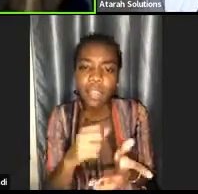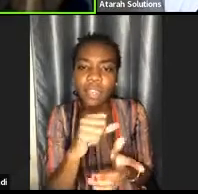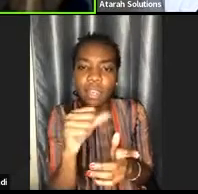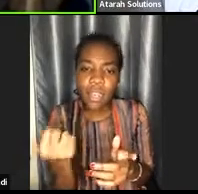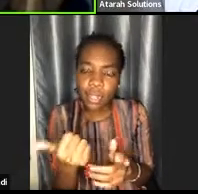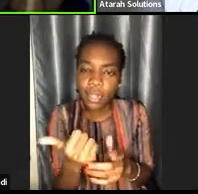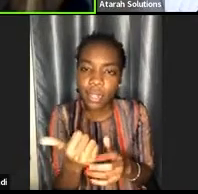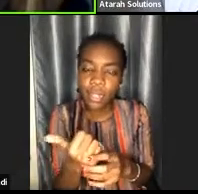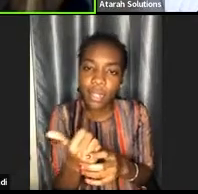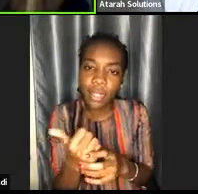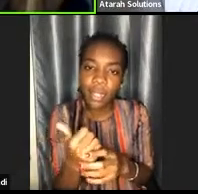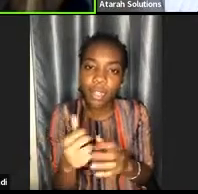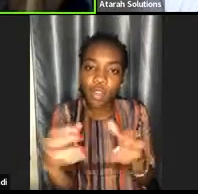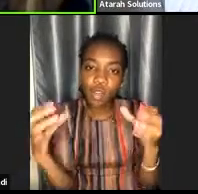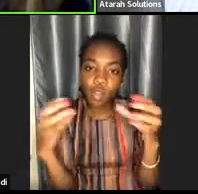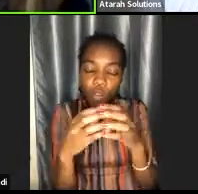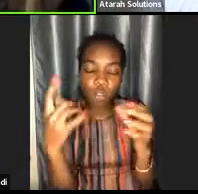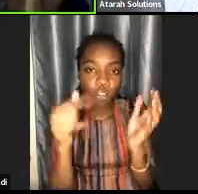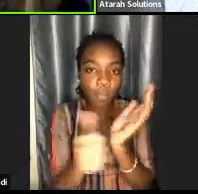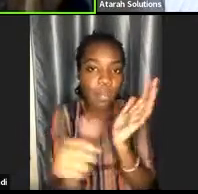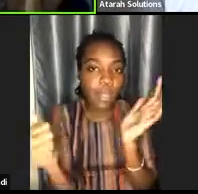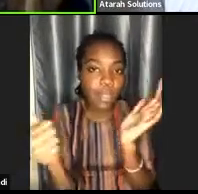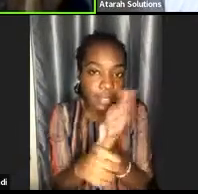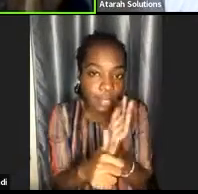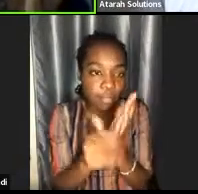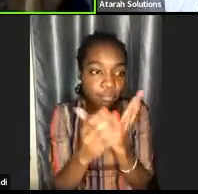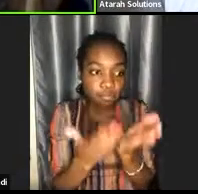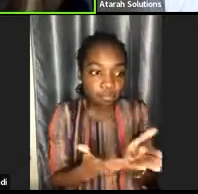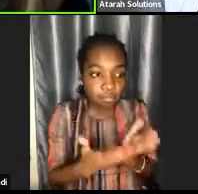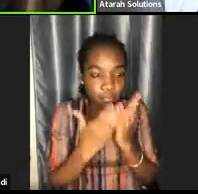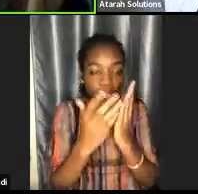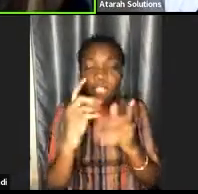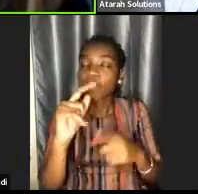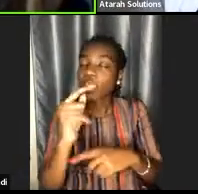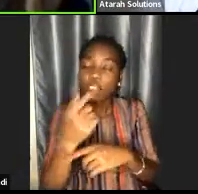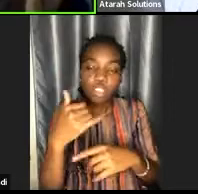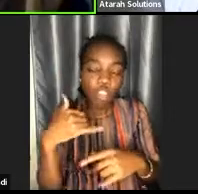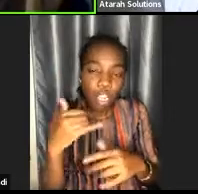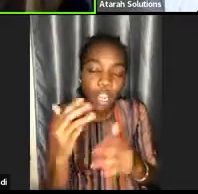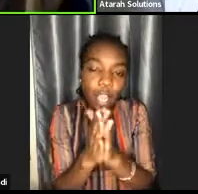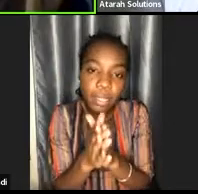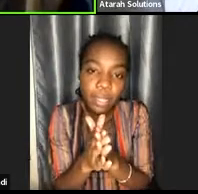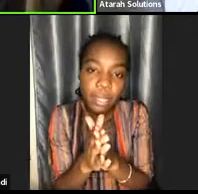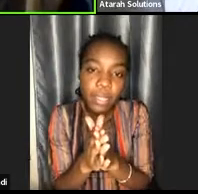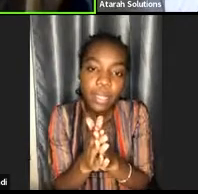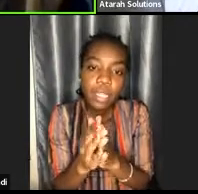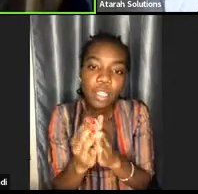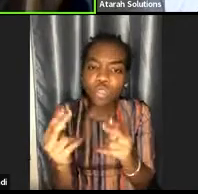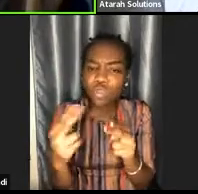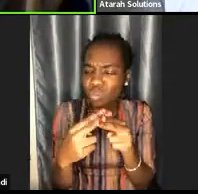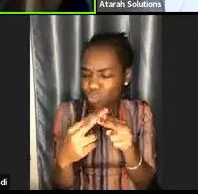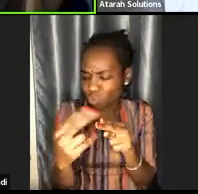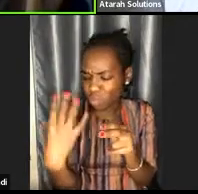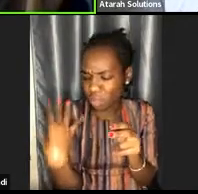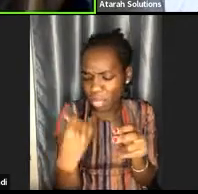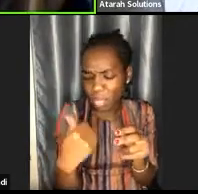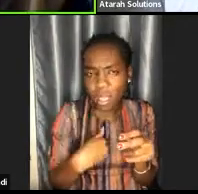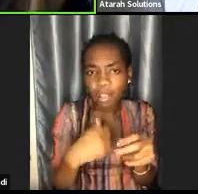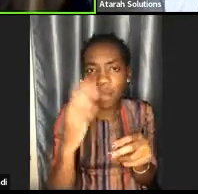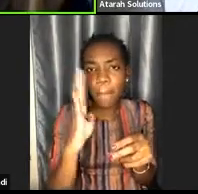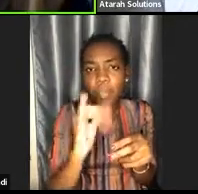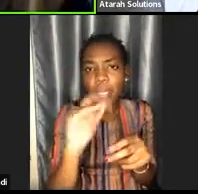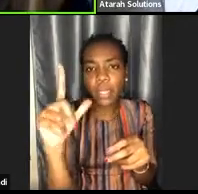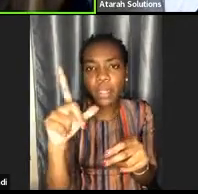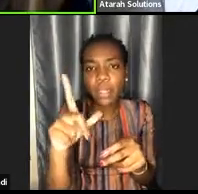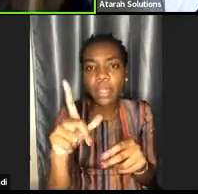matters submitted to mediation as a first port of call. Recently, we had a bill which unfortunately